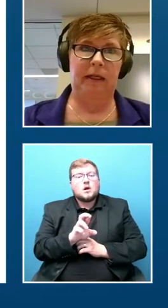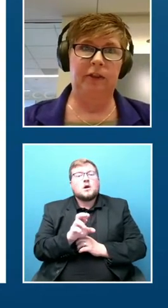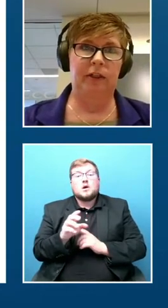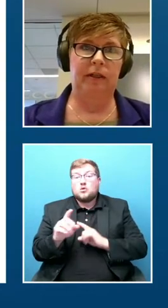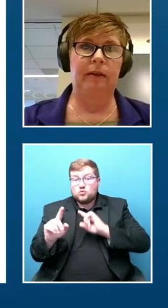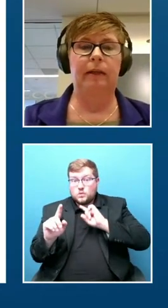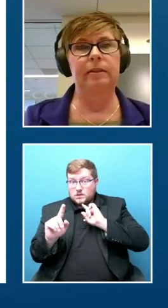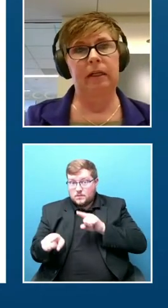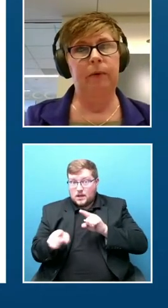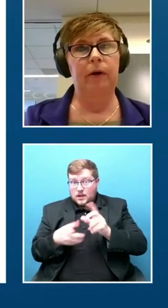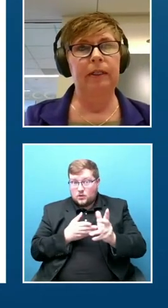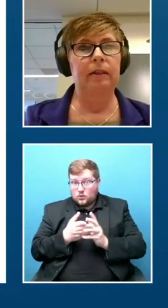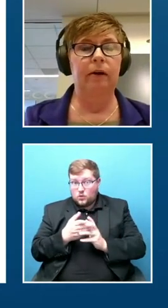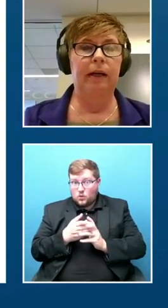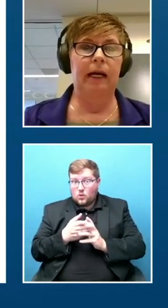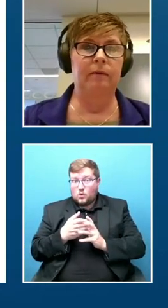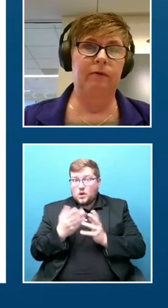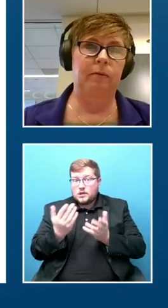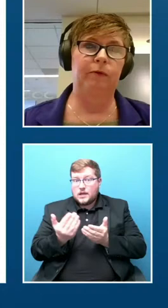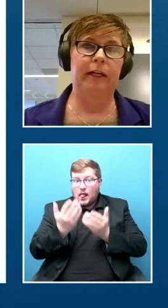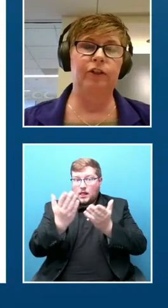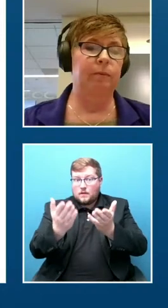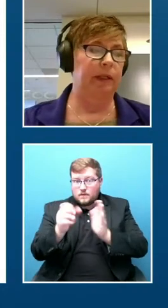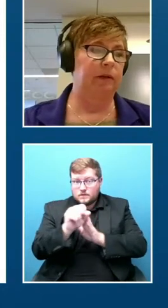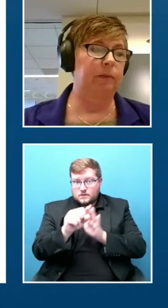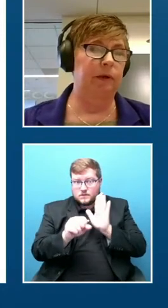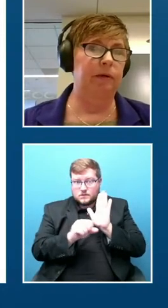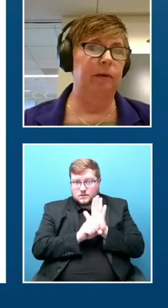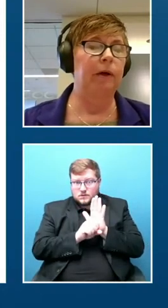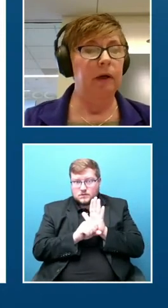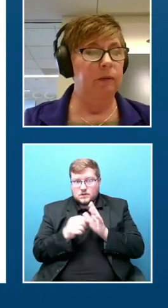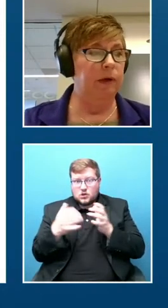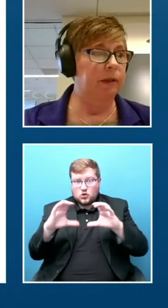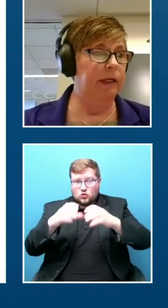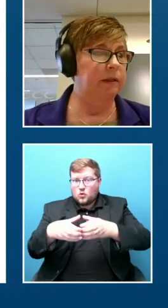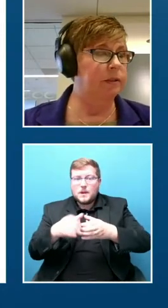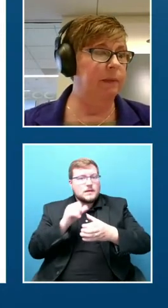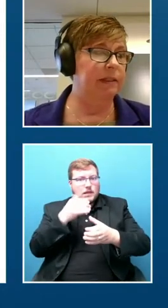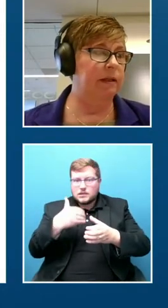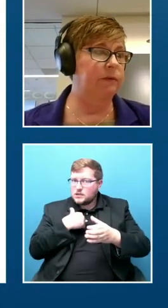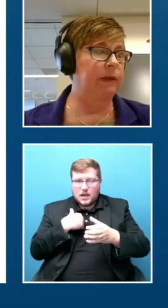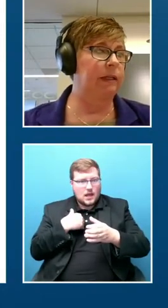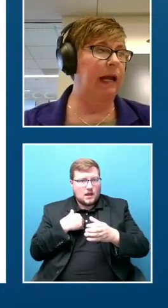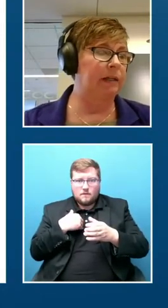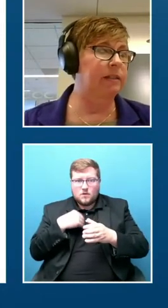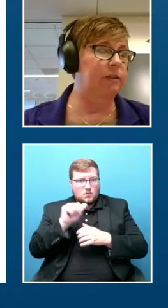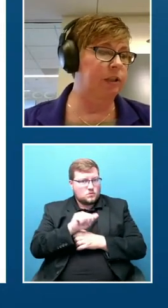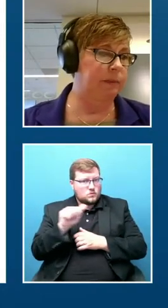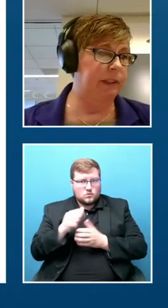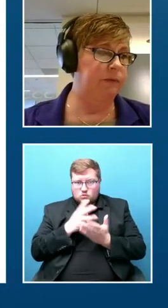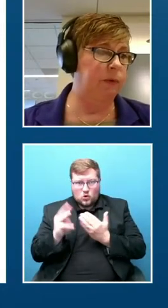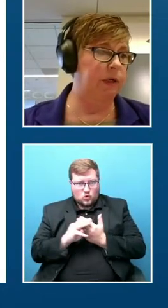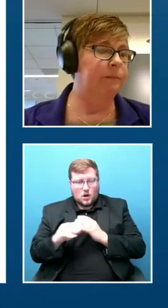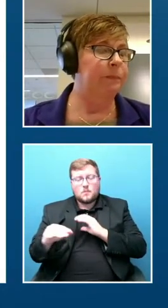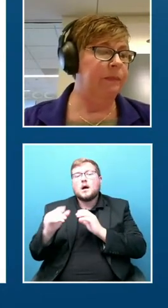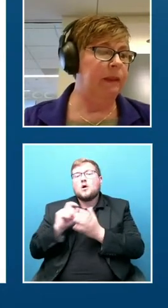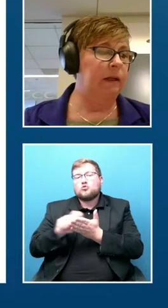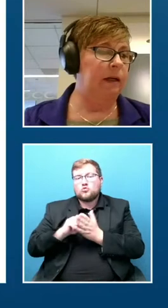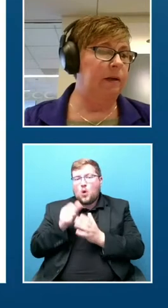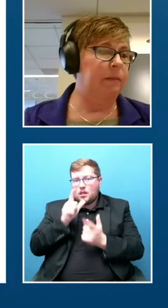an allegation that the state party did not have an affirmative action plan or program, wrote a letter to myself and asked Chair